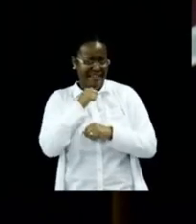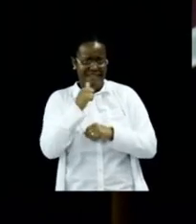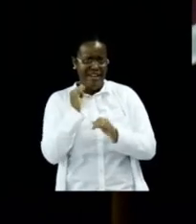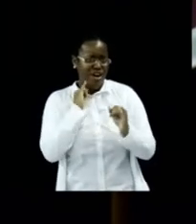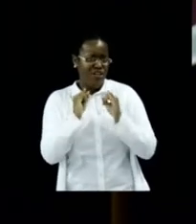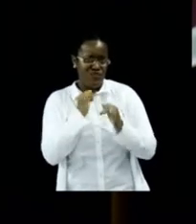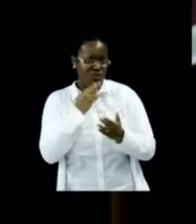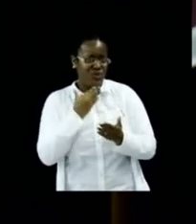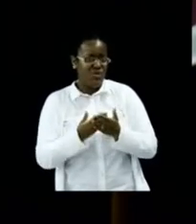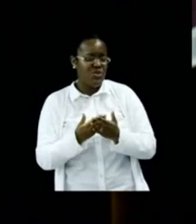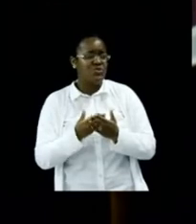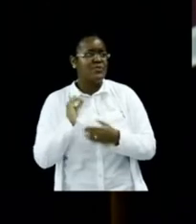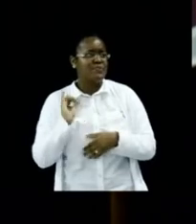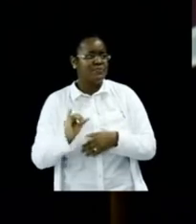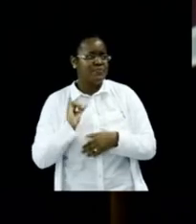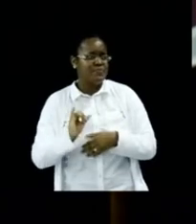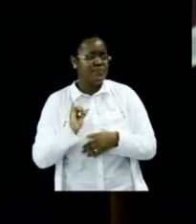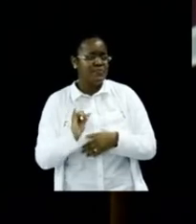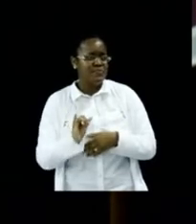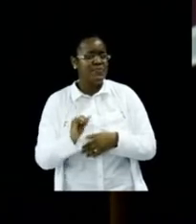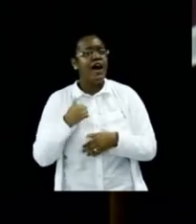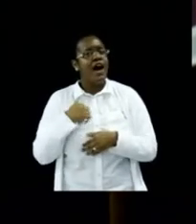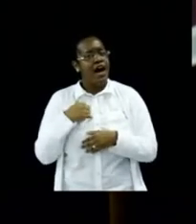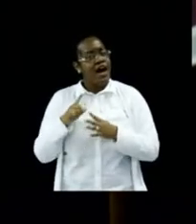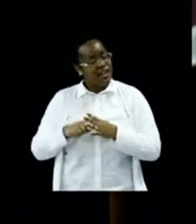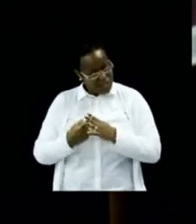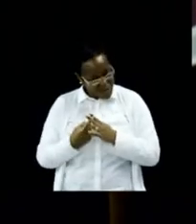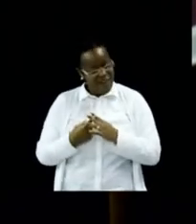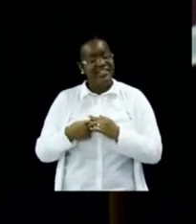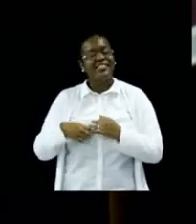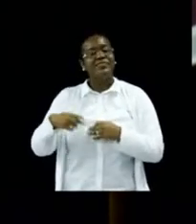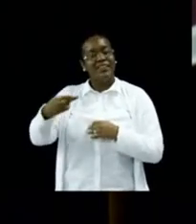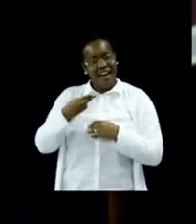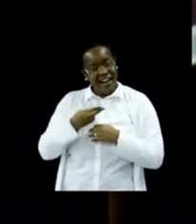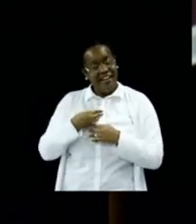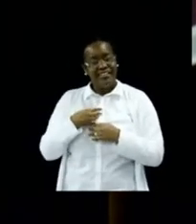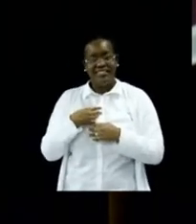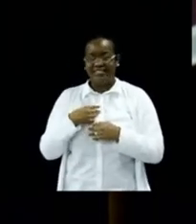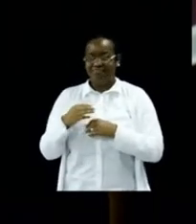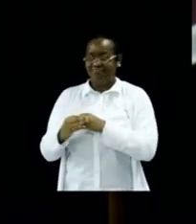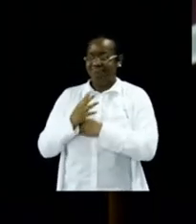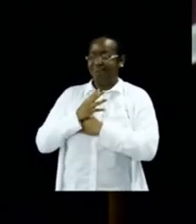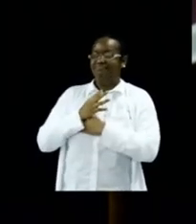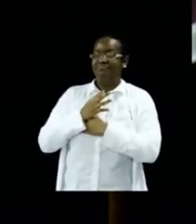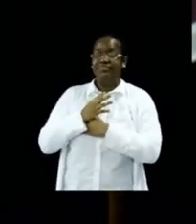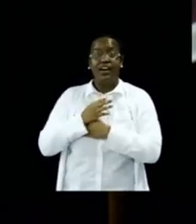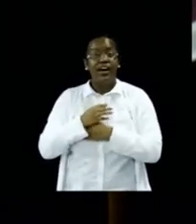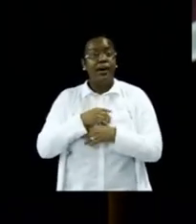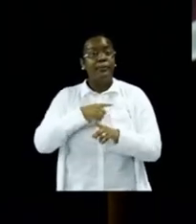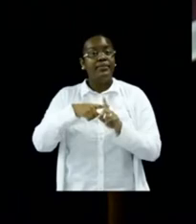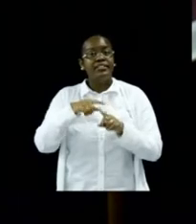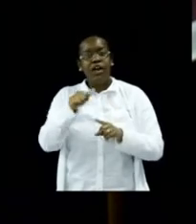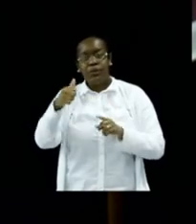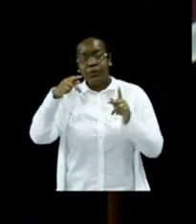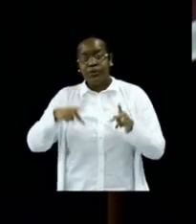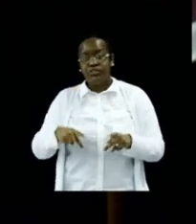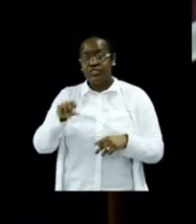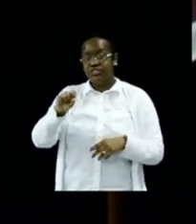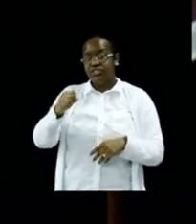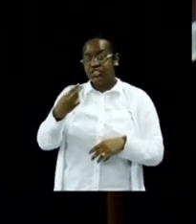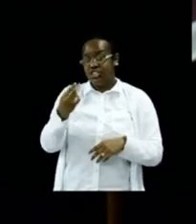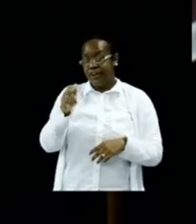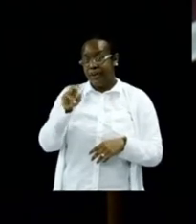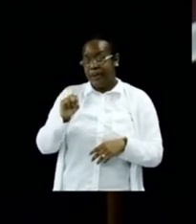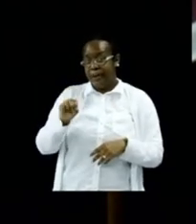And so I started there, and then began, I also was inspired by Sharon Michael Owens. Sharon Michael